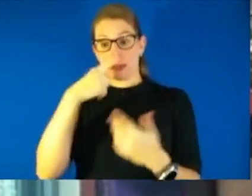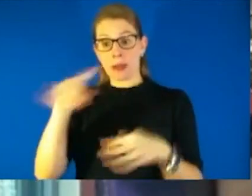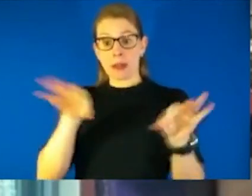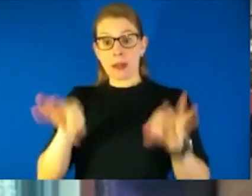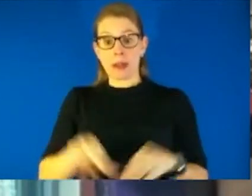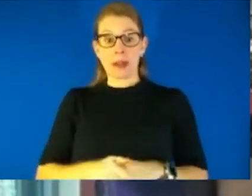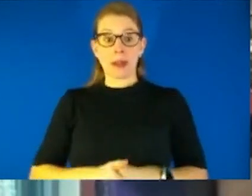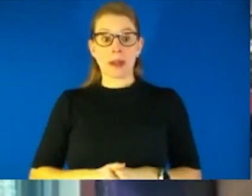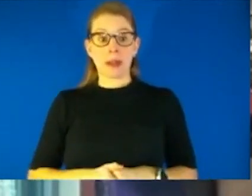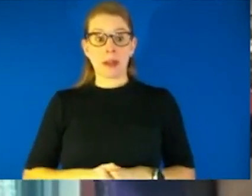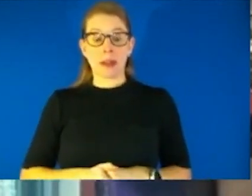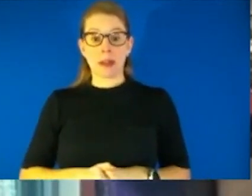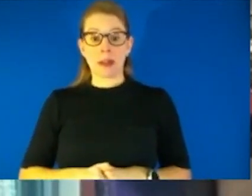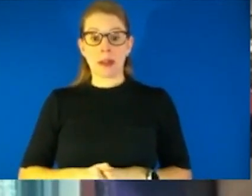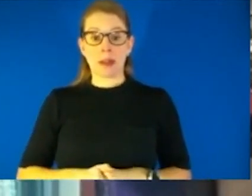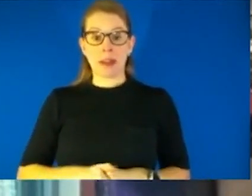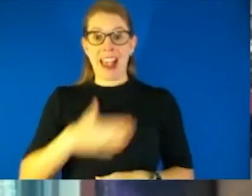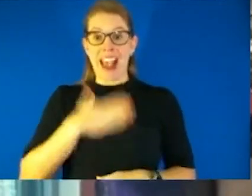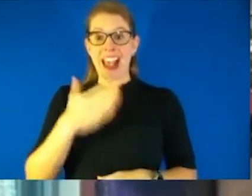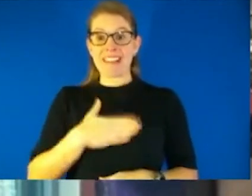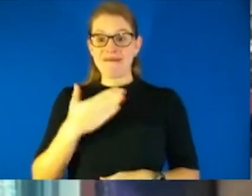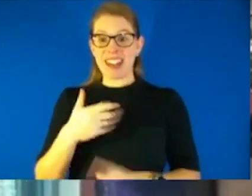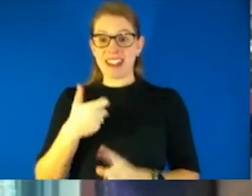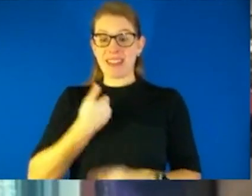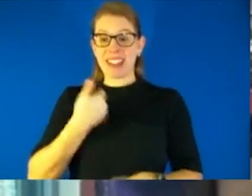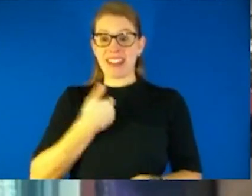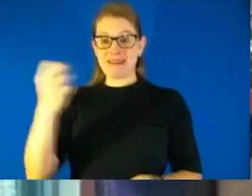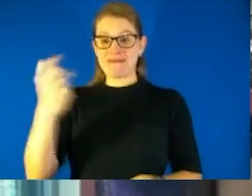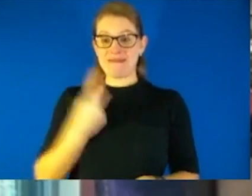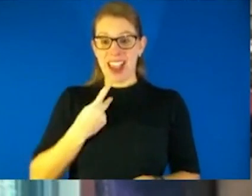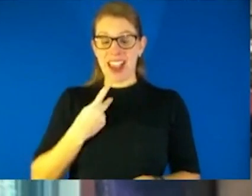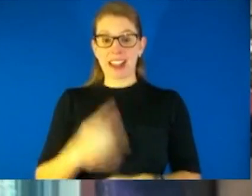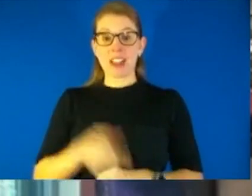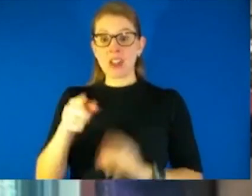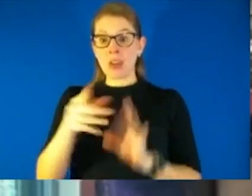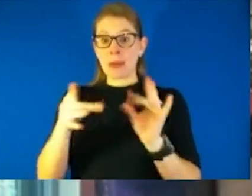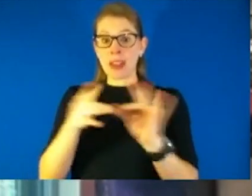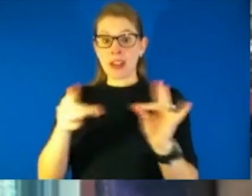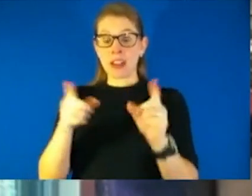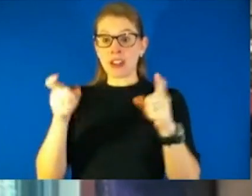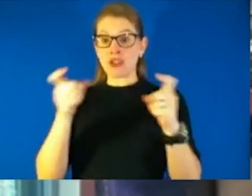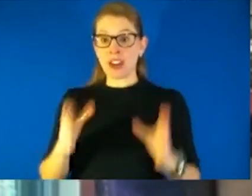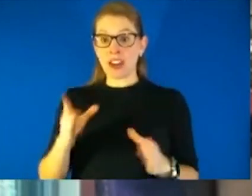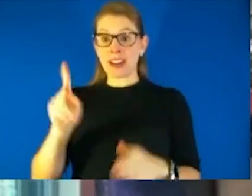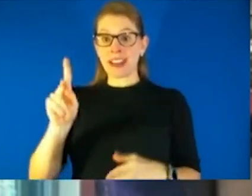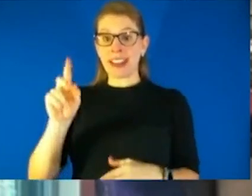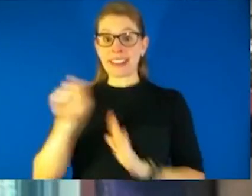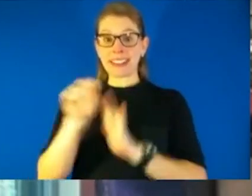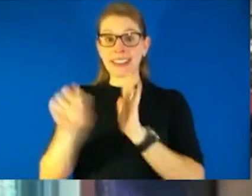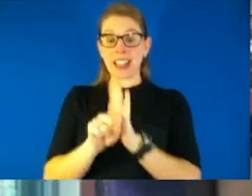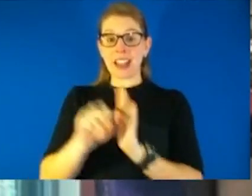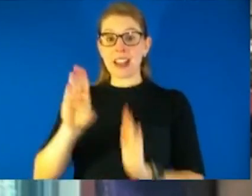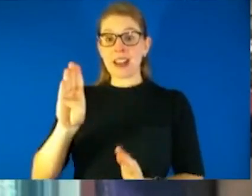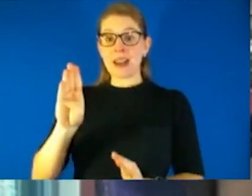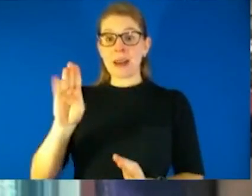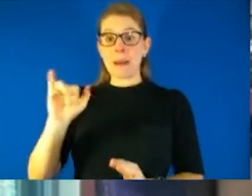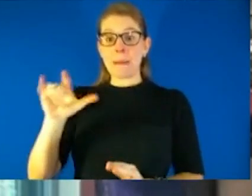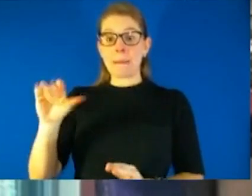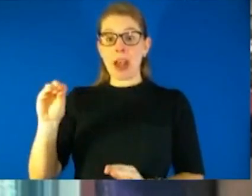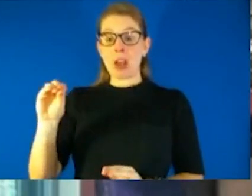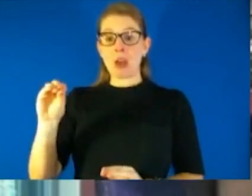Jessica. It's a privilege to be invited back. As you mentioned, I'm the director of Kansas State University's Biosecurity Research